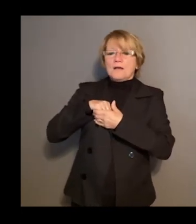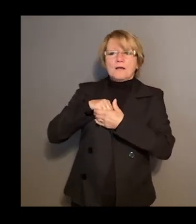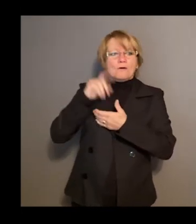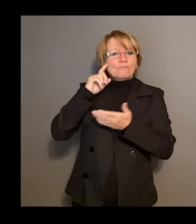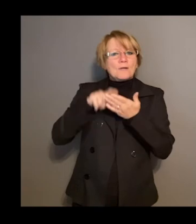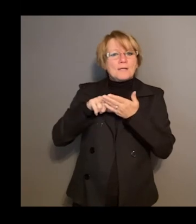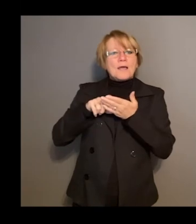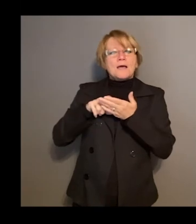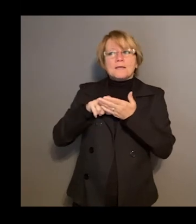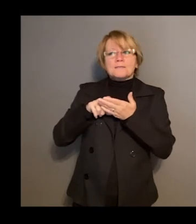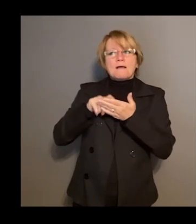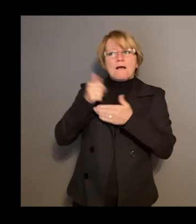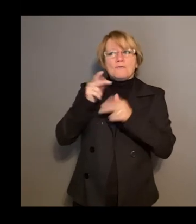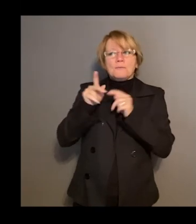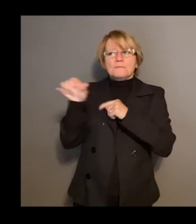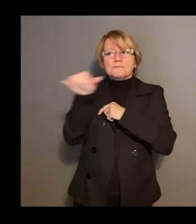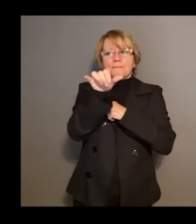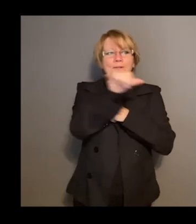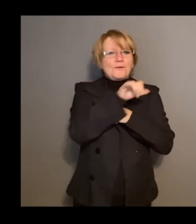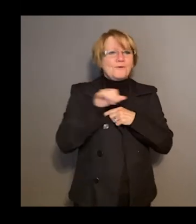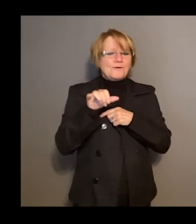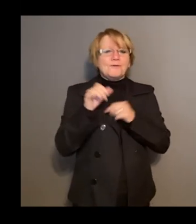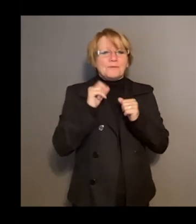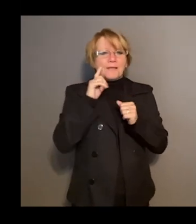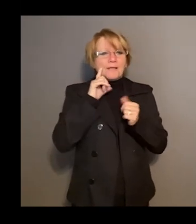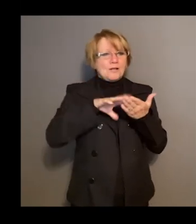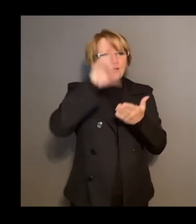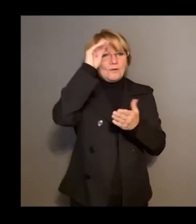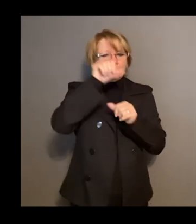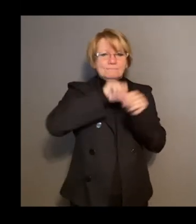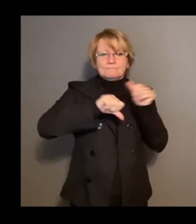in somebody else. Like, you learn from everybody around you.